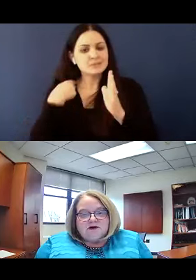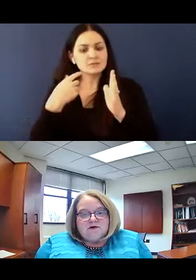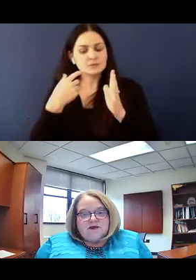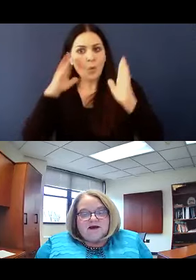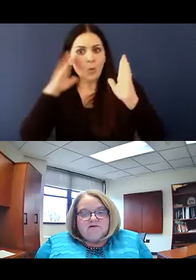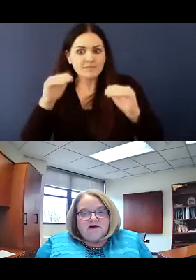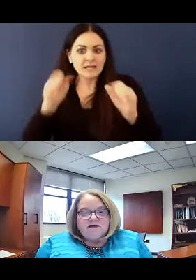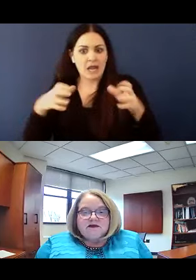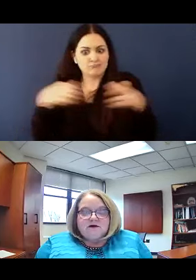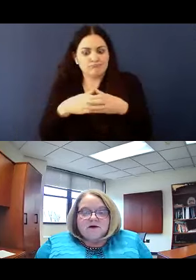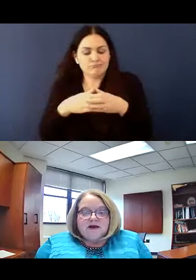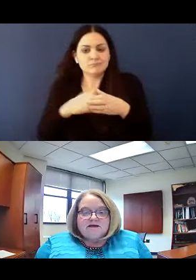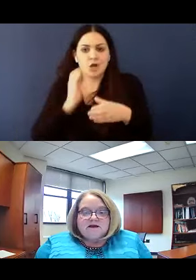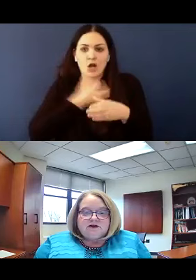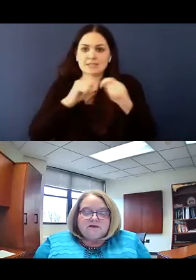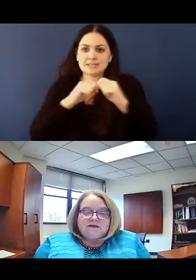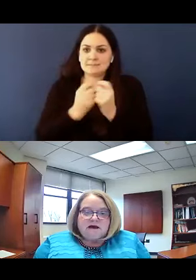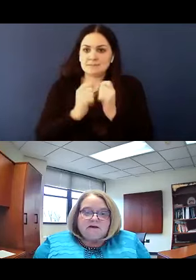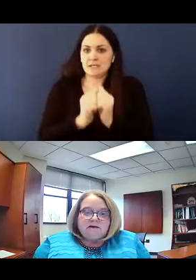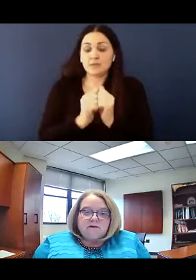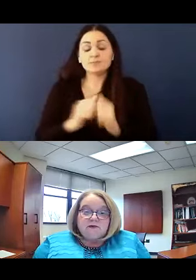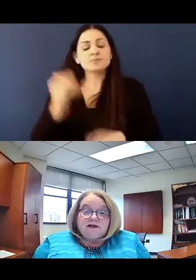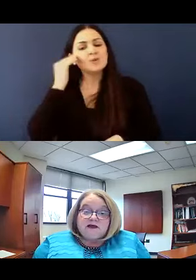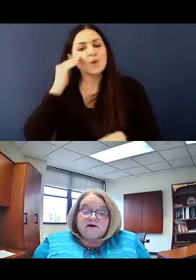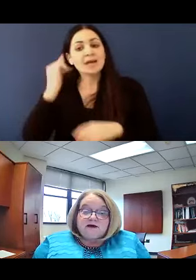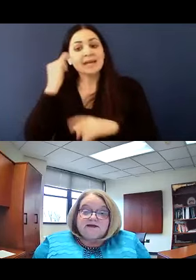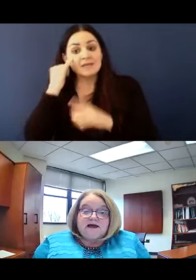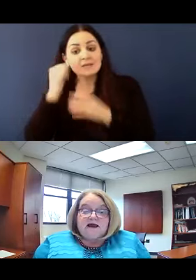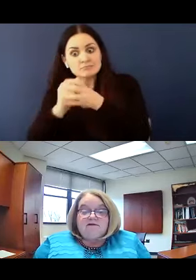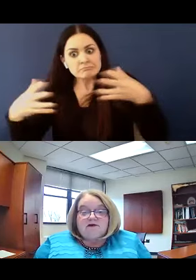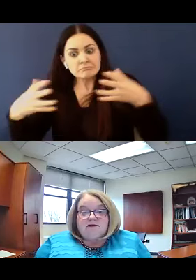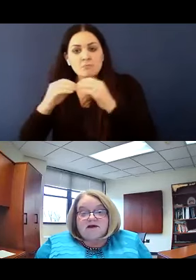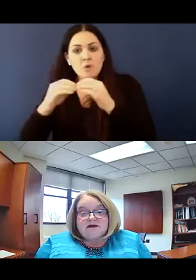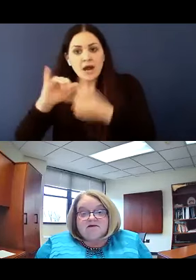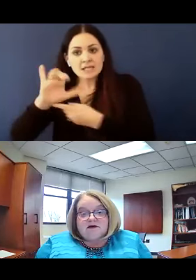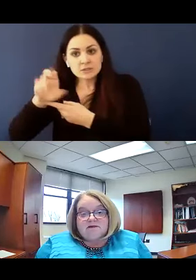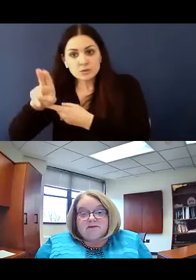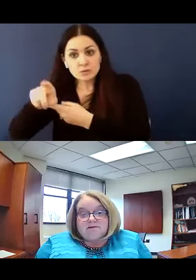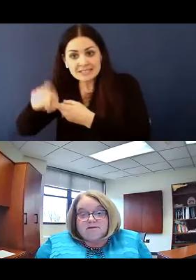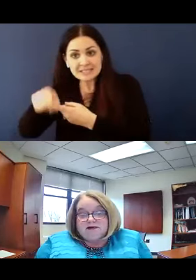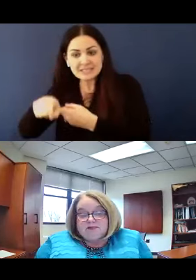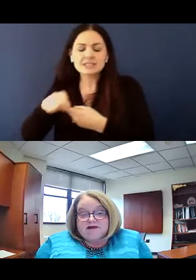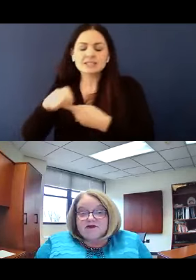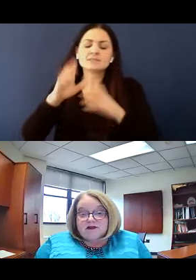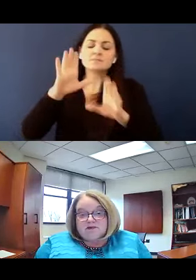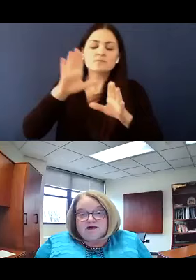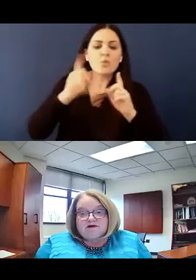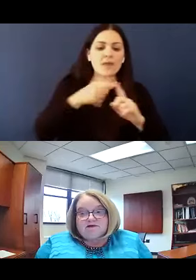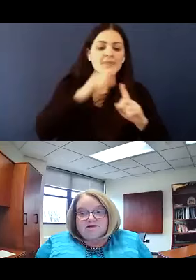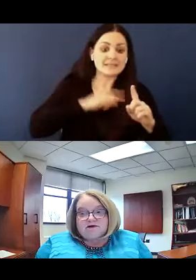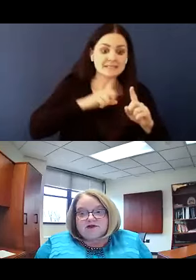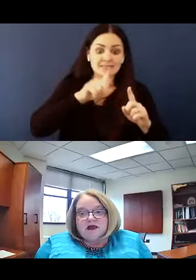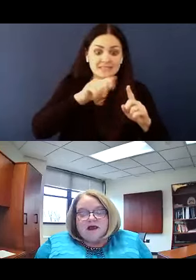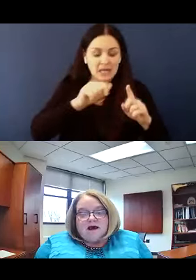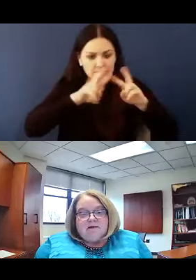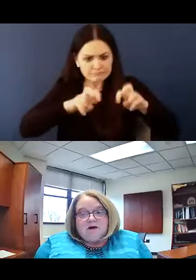We also know that if our ICU capacity jumps, when we take a look at data after the Thanksgiving potentially